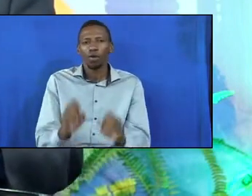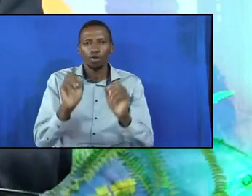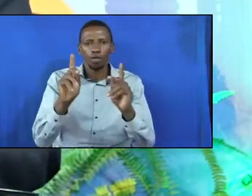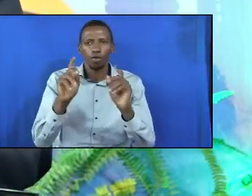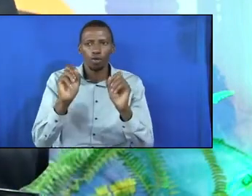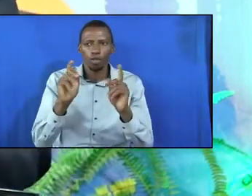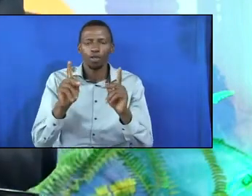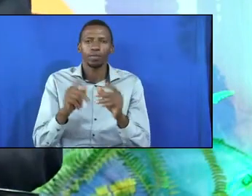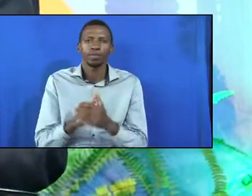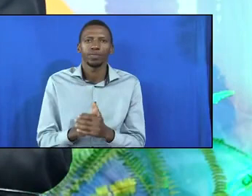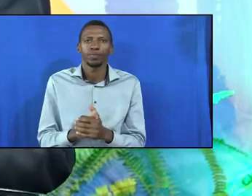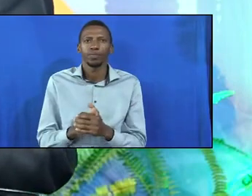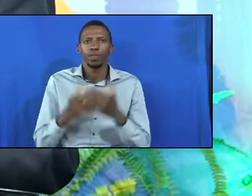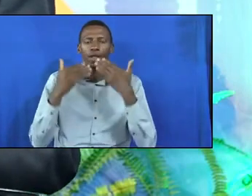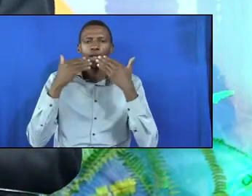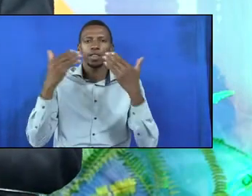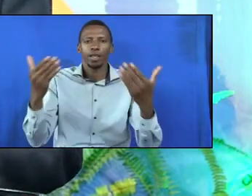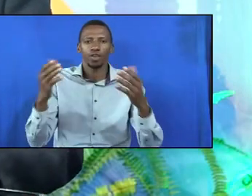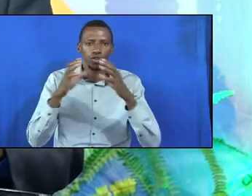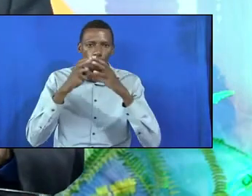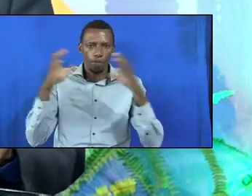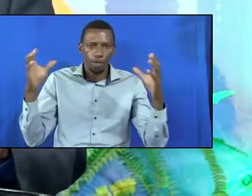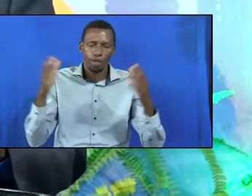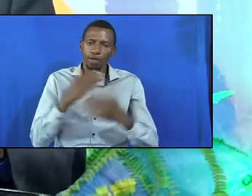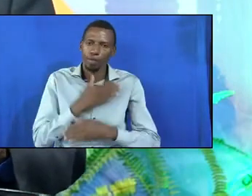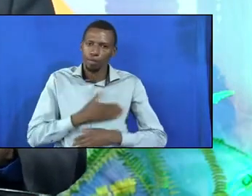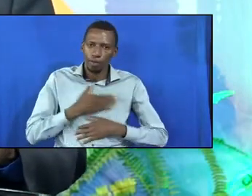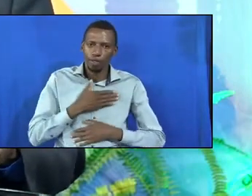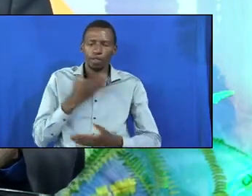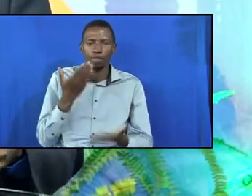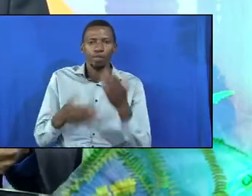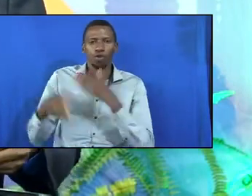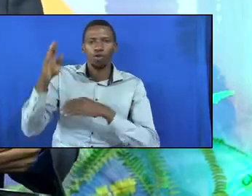All right. Thank you very much, Prince. God bless you.